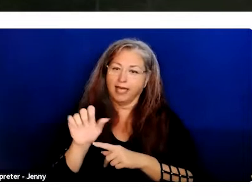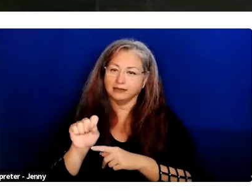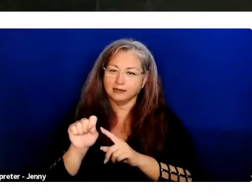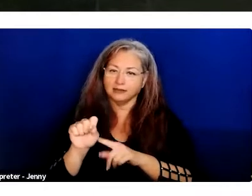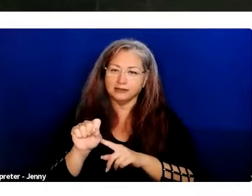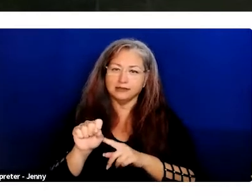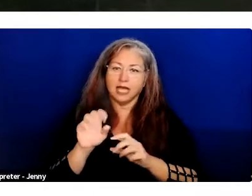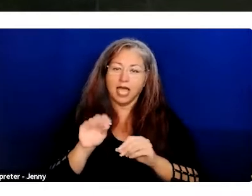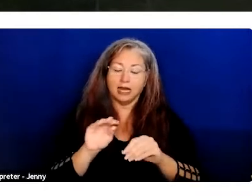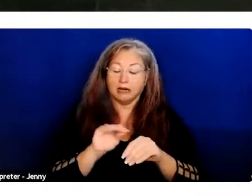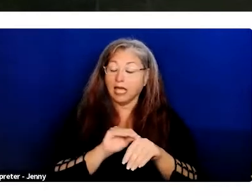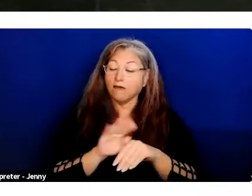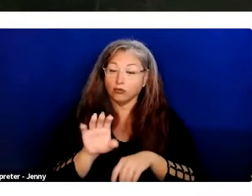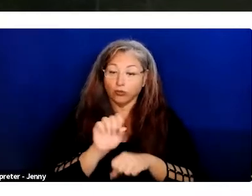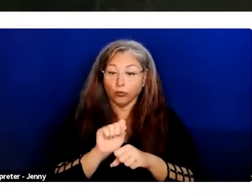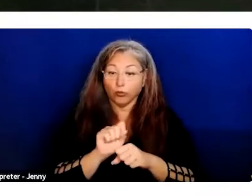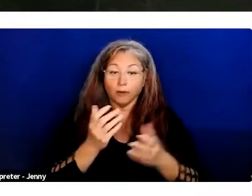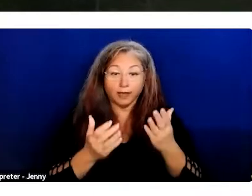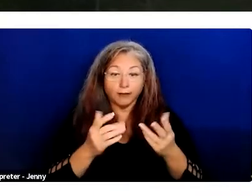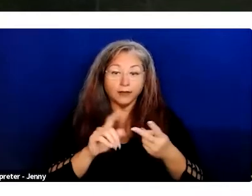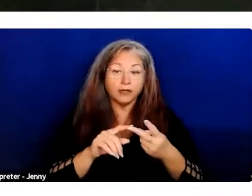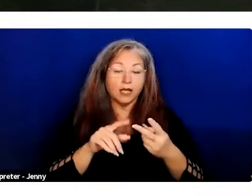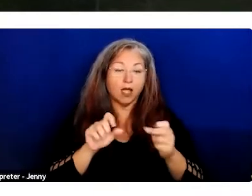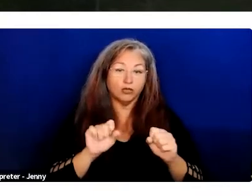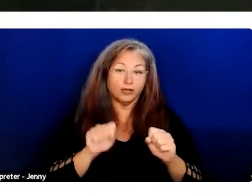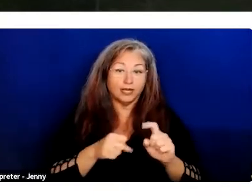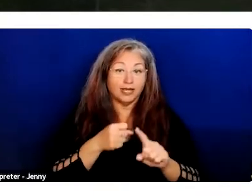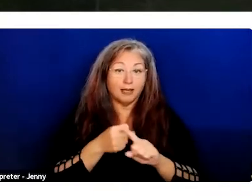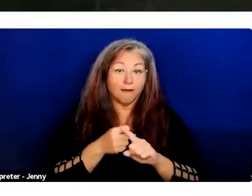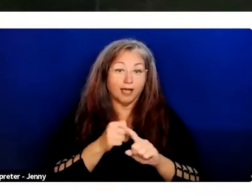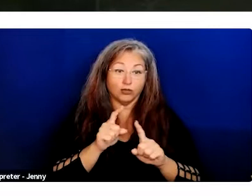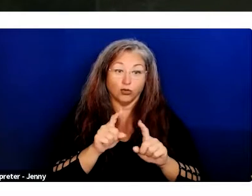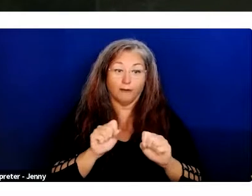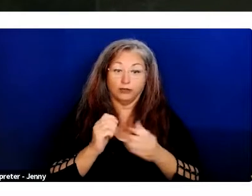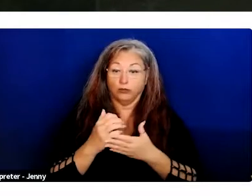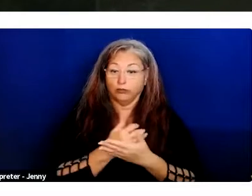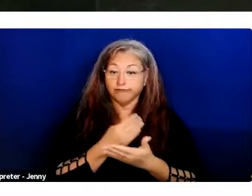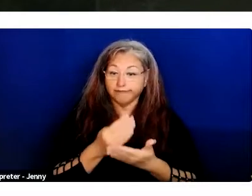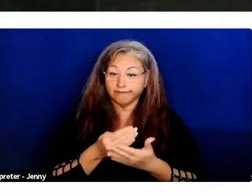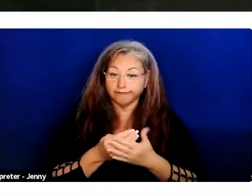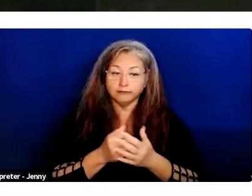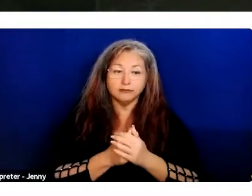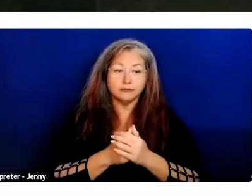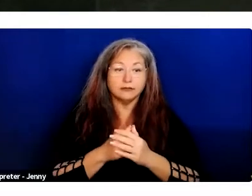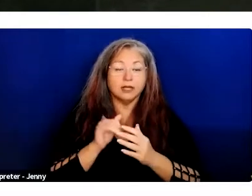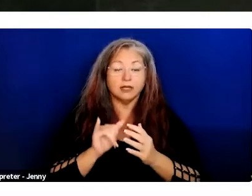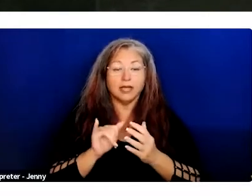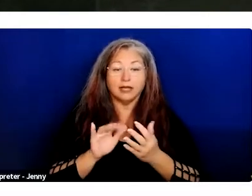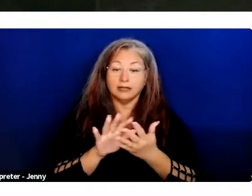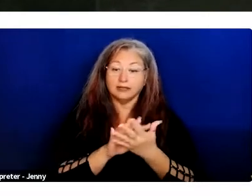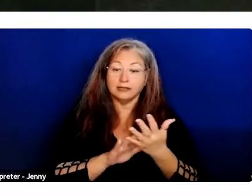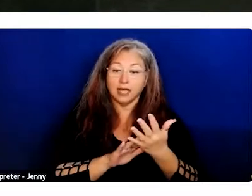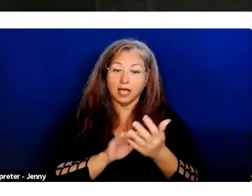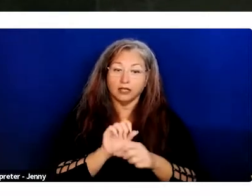may impact your work, but definitely how it can impact your livelihood. We've designed our work at Cyber Collective so